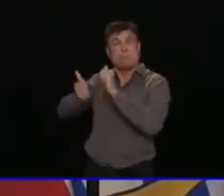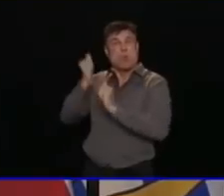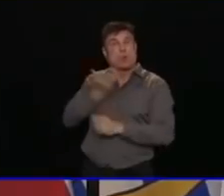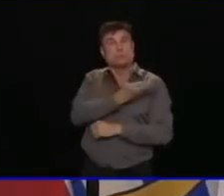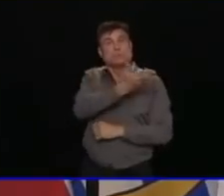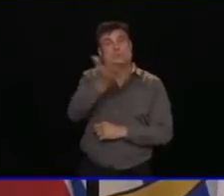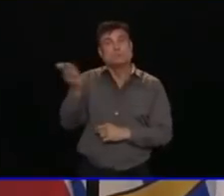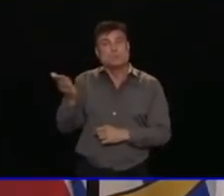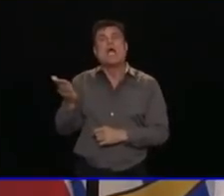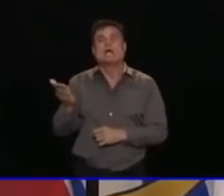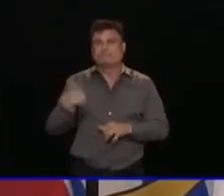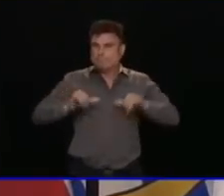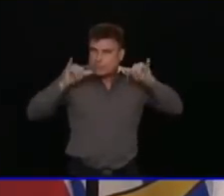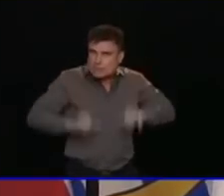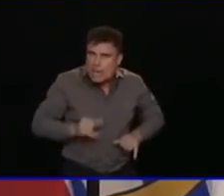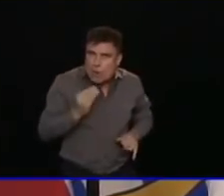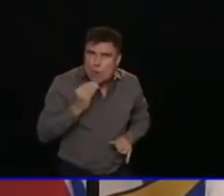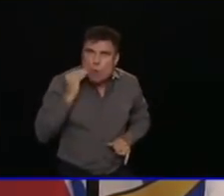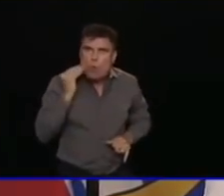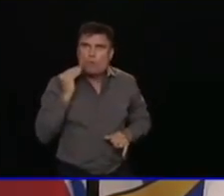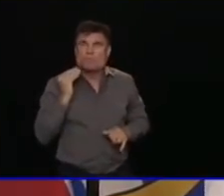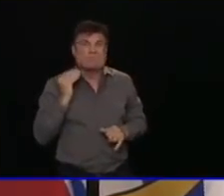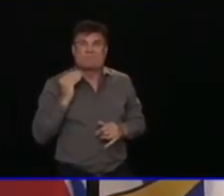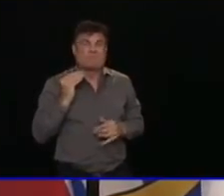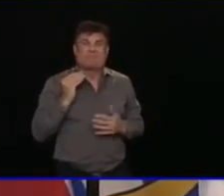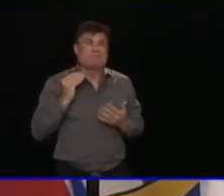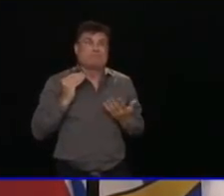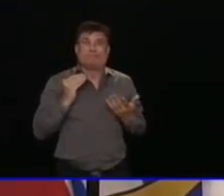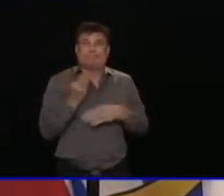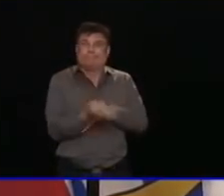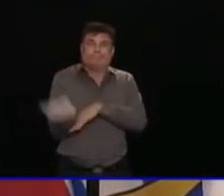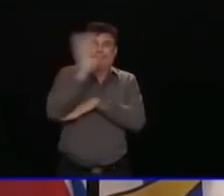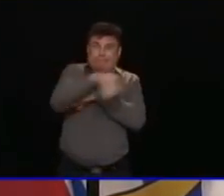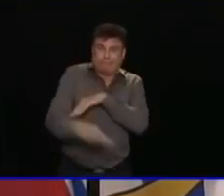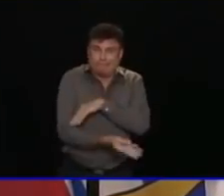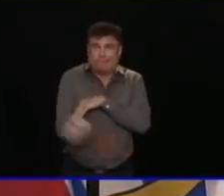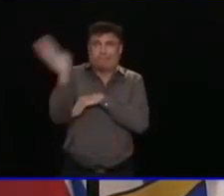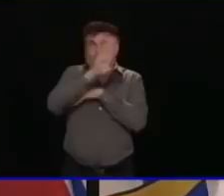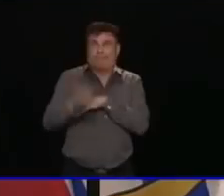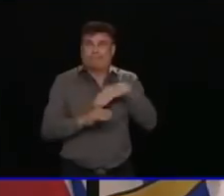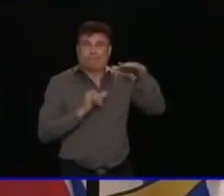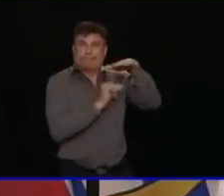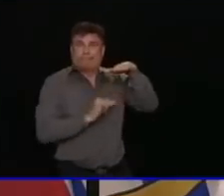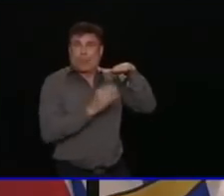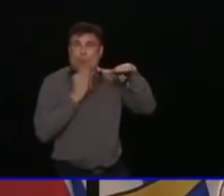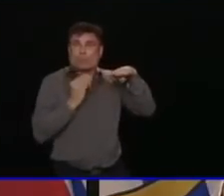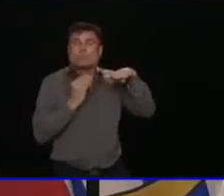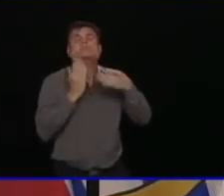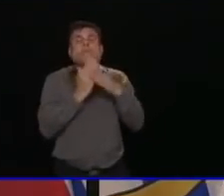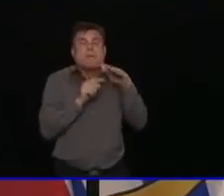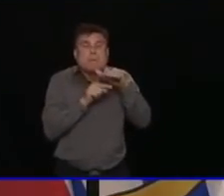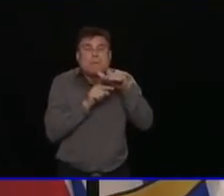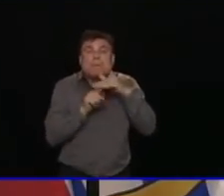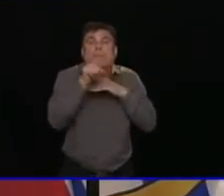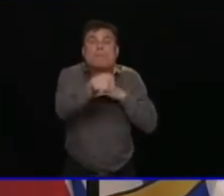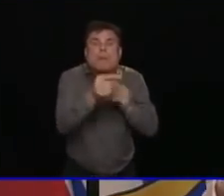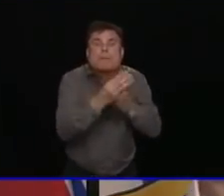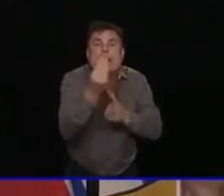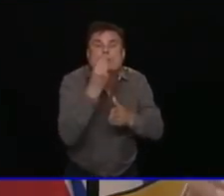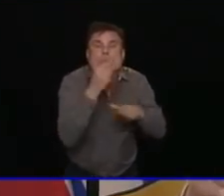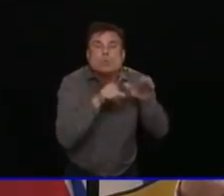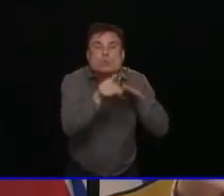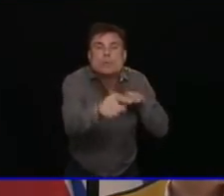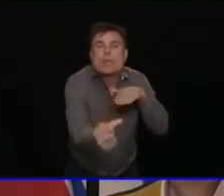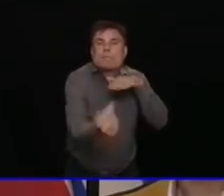figure that out. Then we learned, as we started to open up again in our restart, how to go to other retail places.